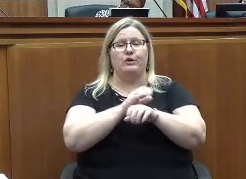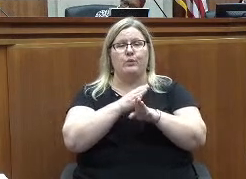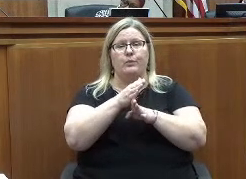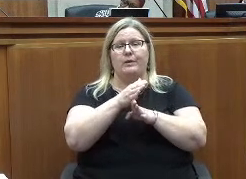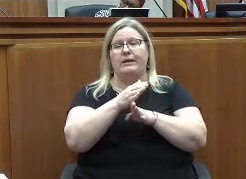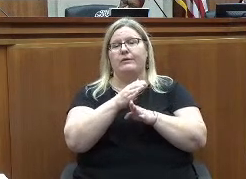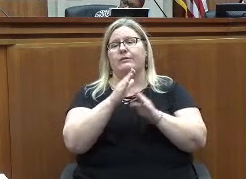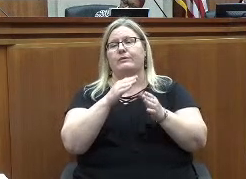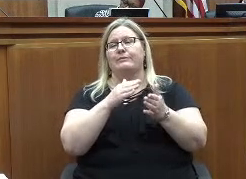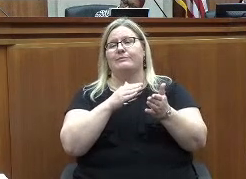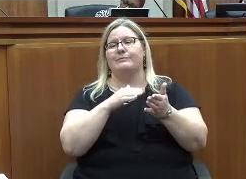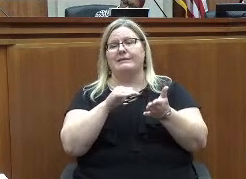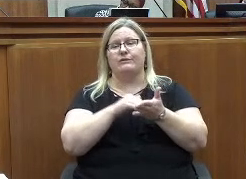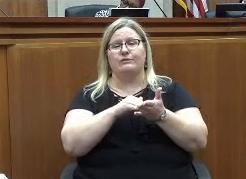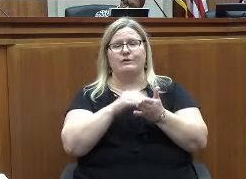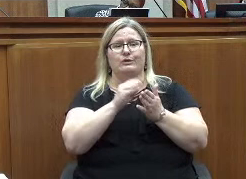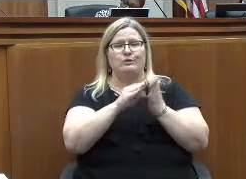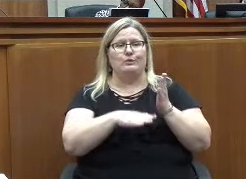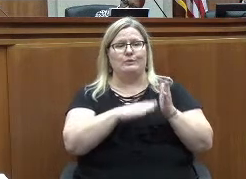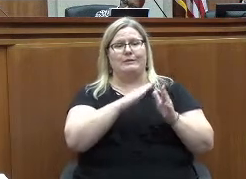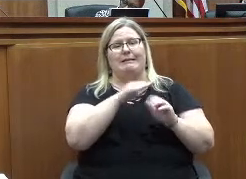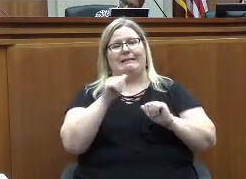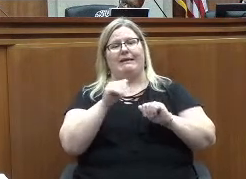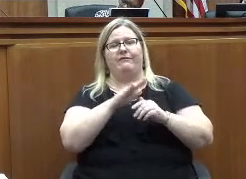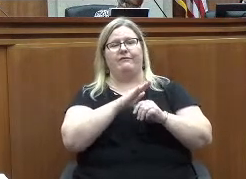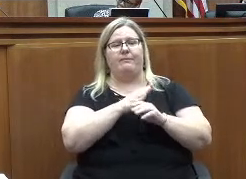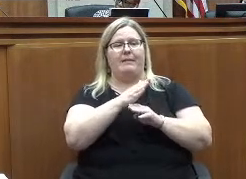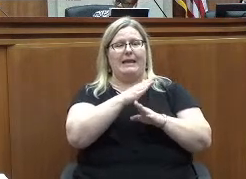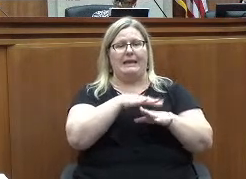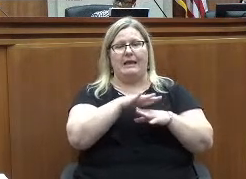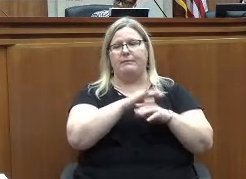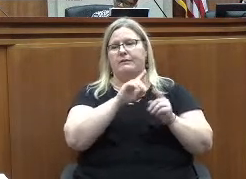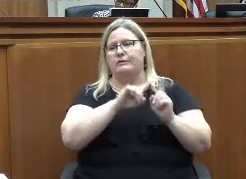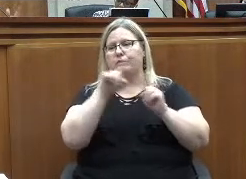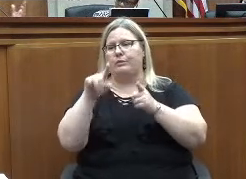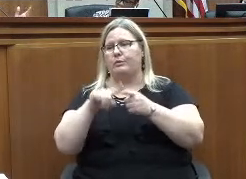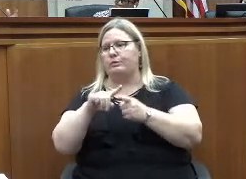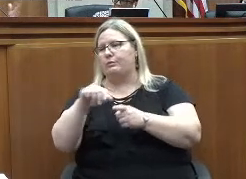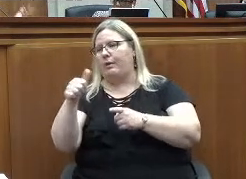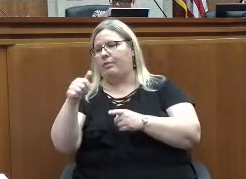main campus to go someplace else for an education